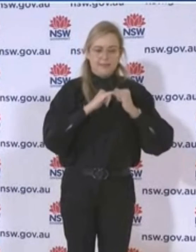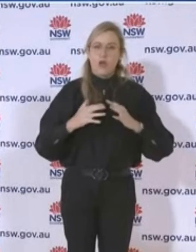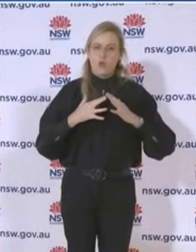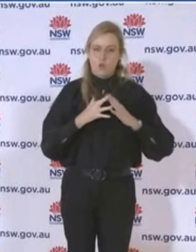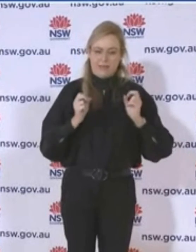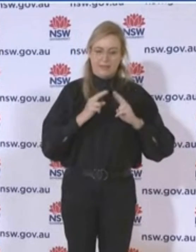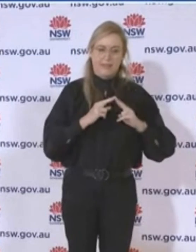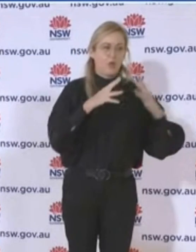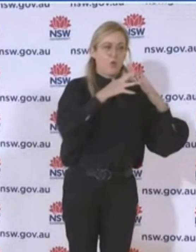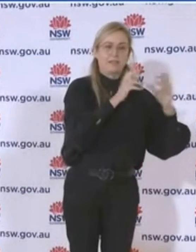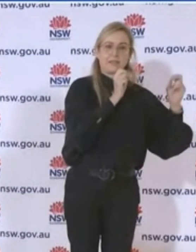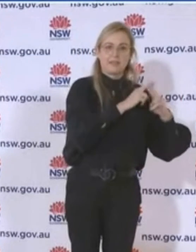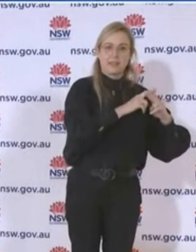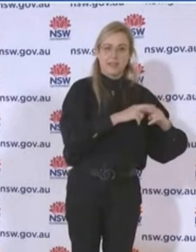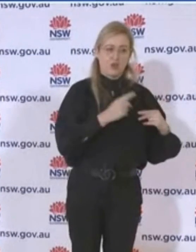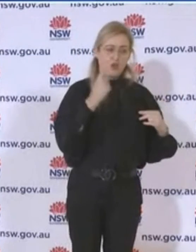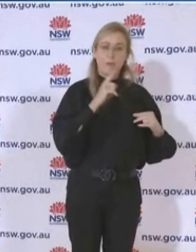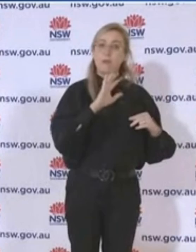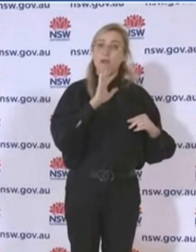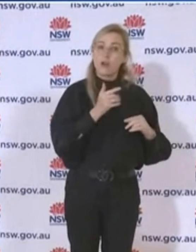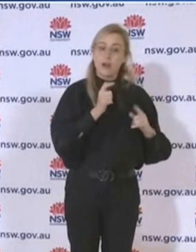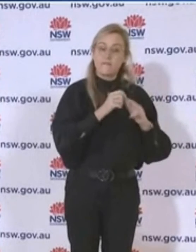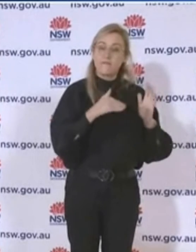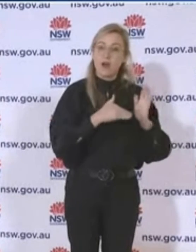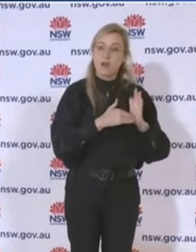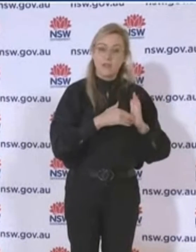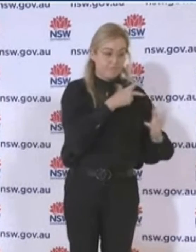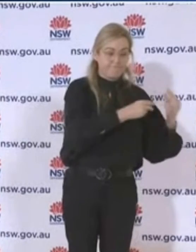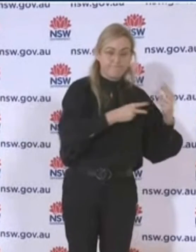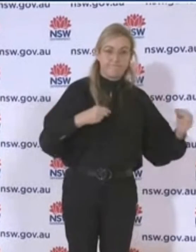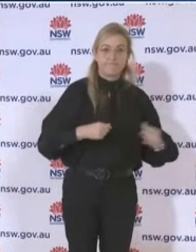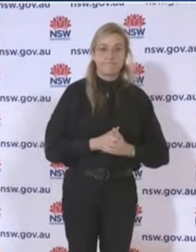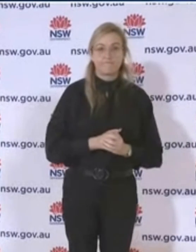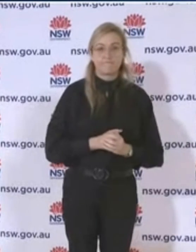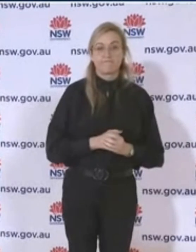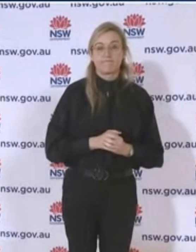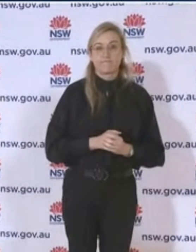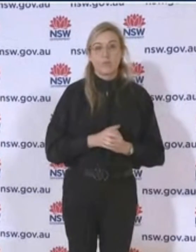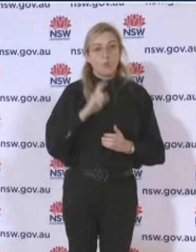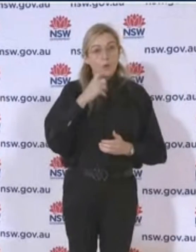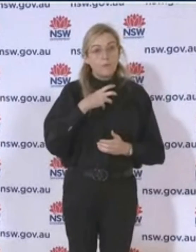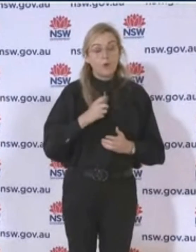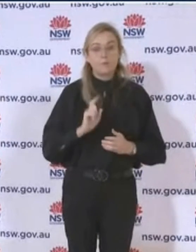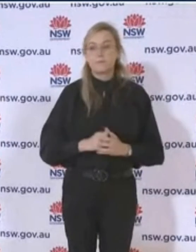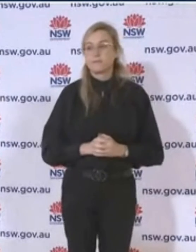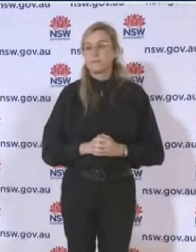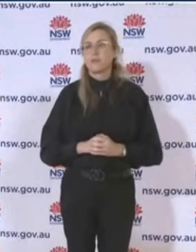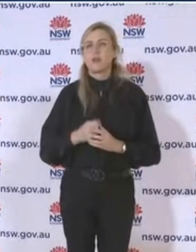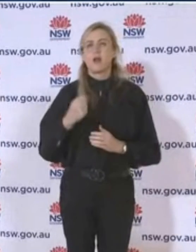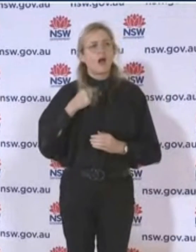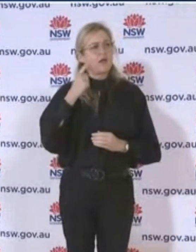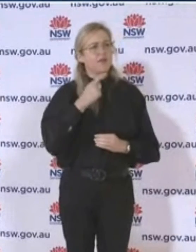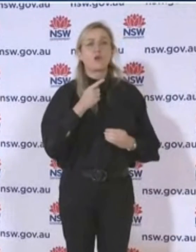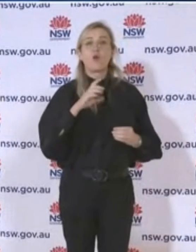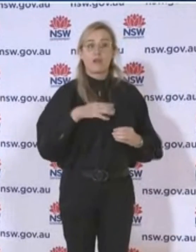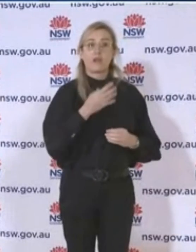you confident that you'll get through that extra Pfizer? Yeah, the most recent briefing I had, I think, said around 400,000 people have already